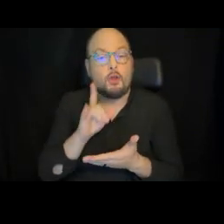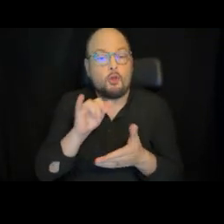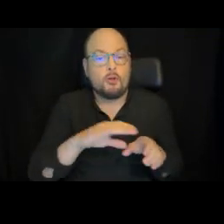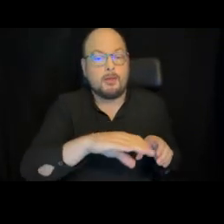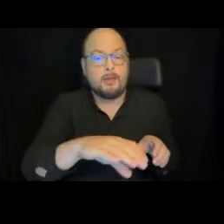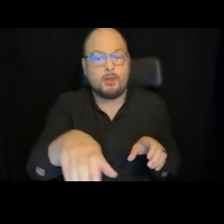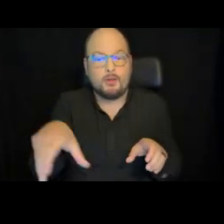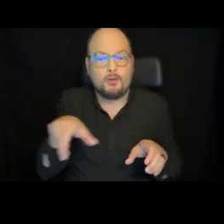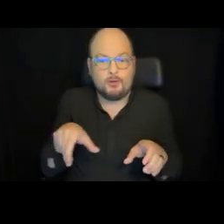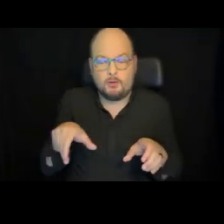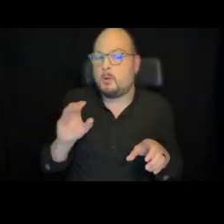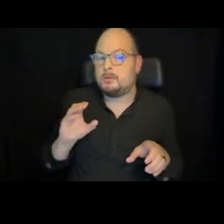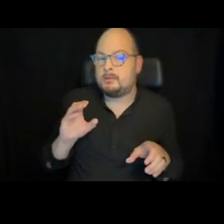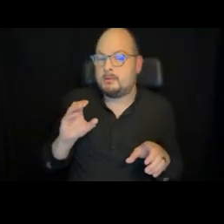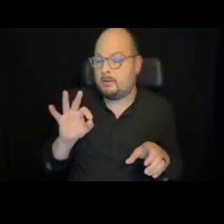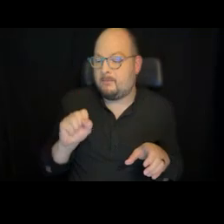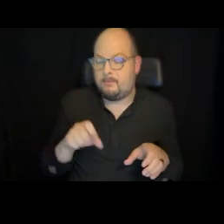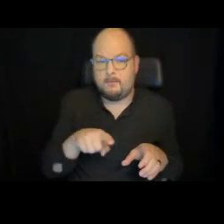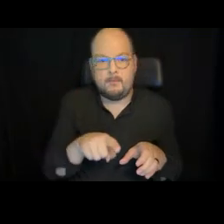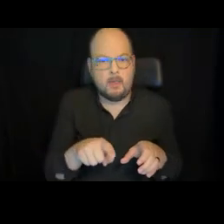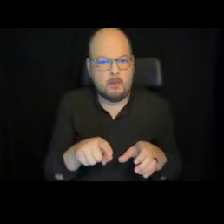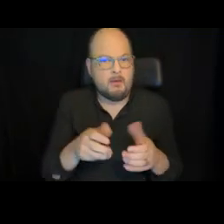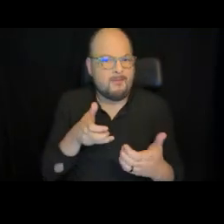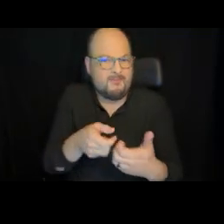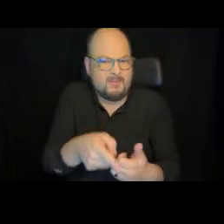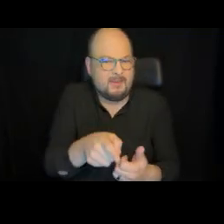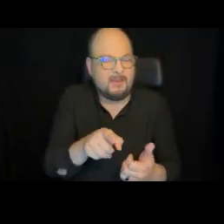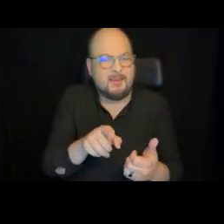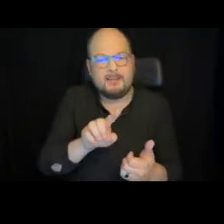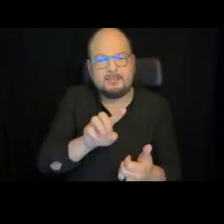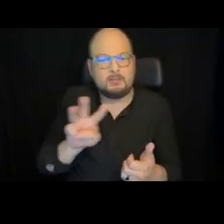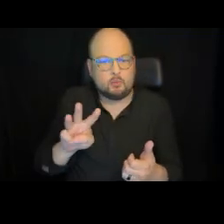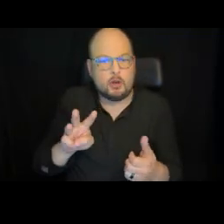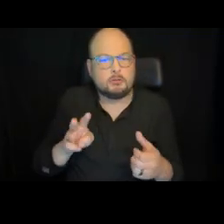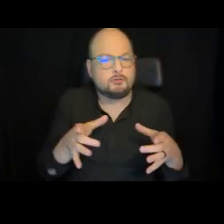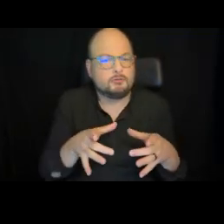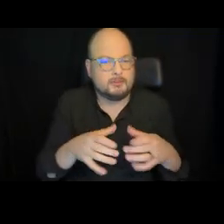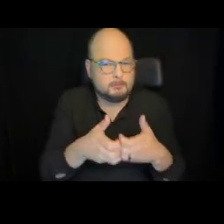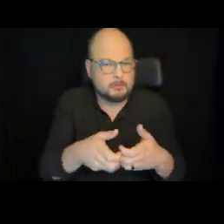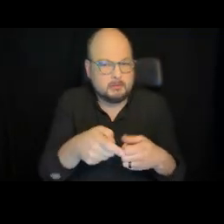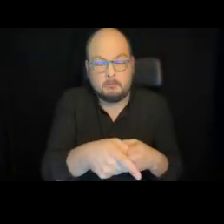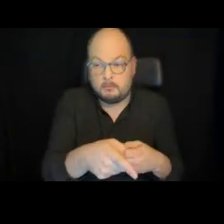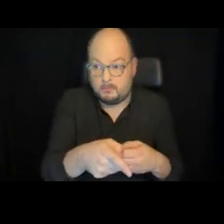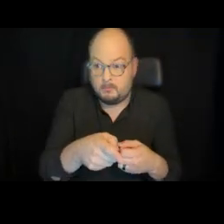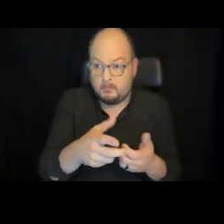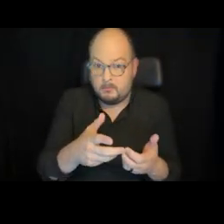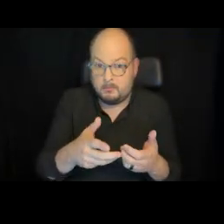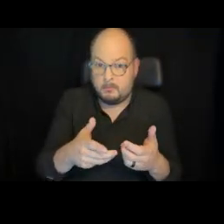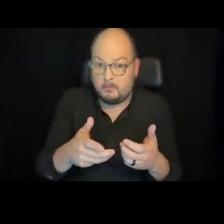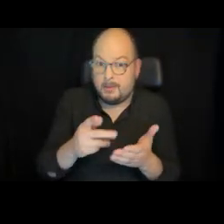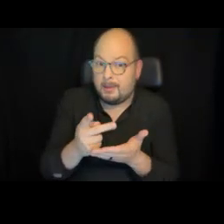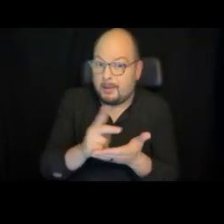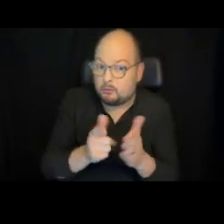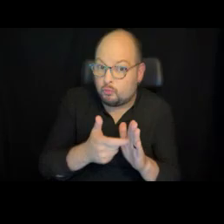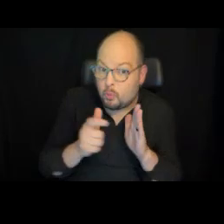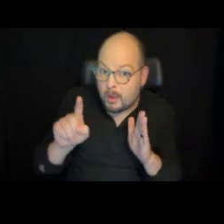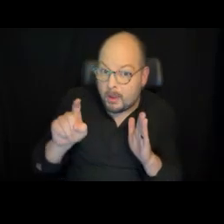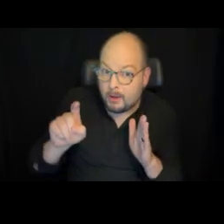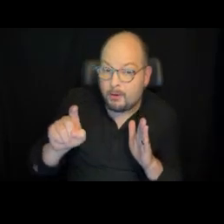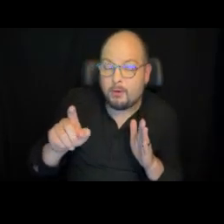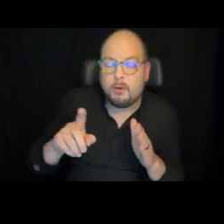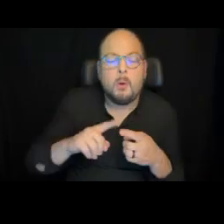was not shown at the dishwasher. Is that not a requirement in kitchens? Or the following slide